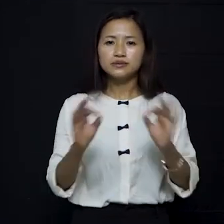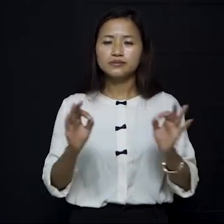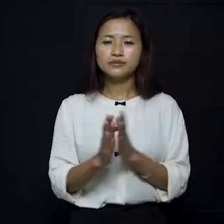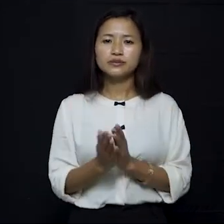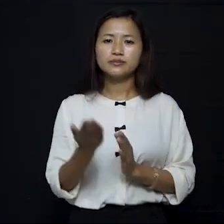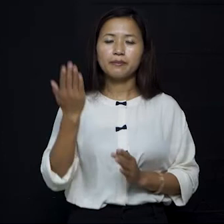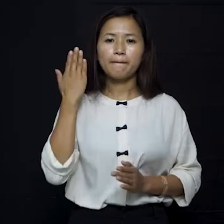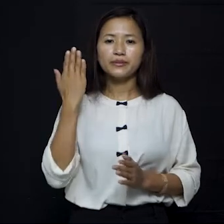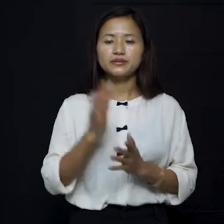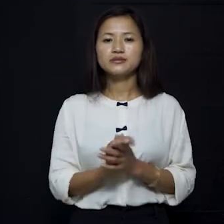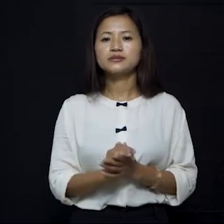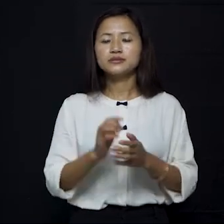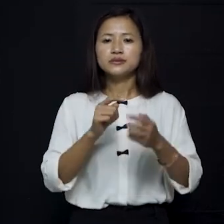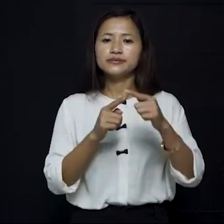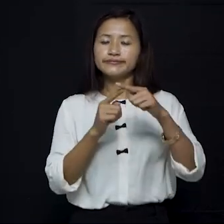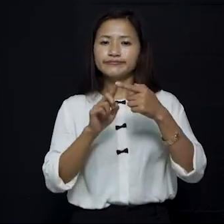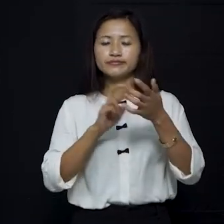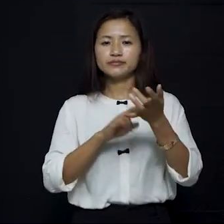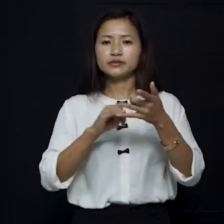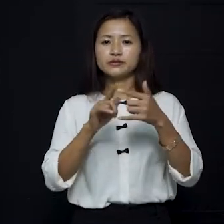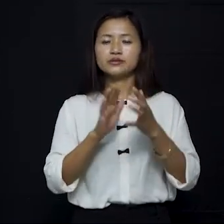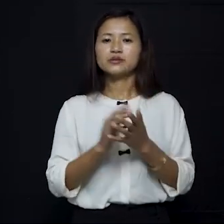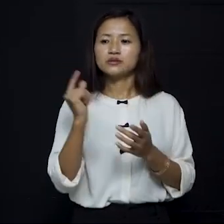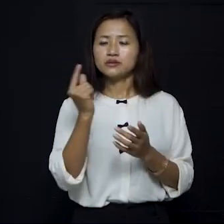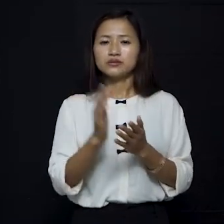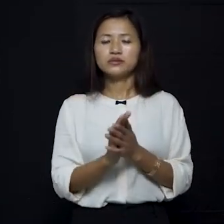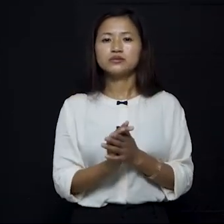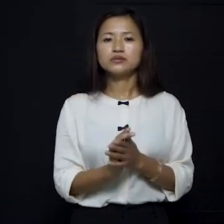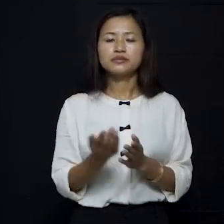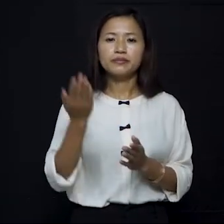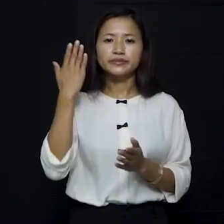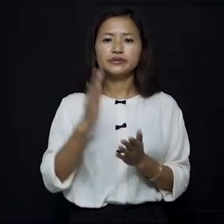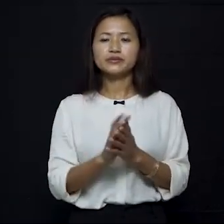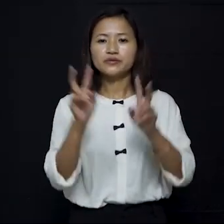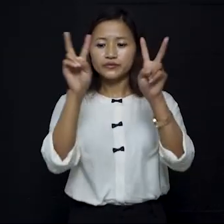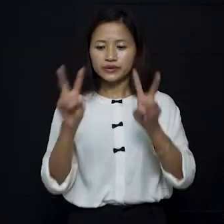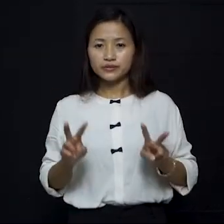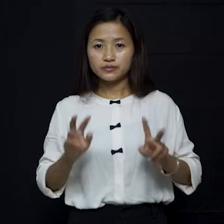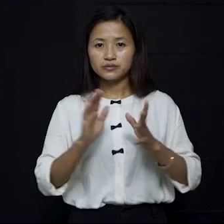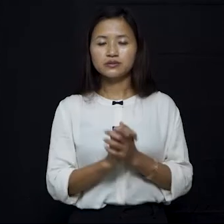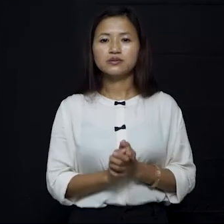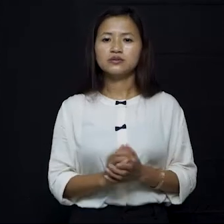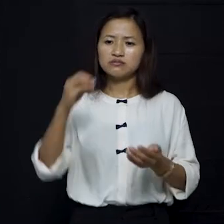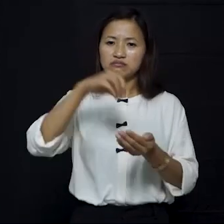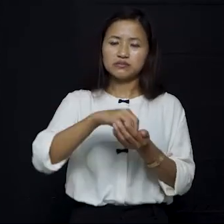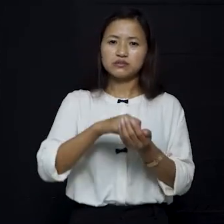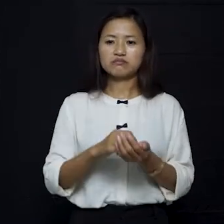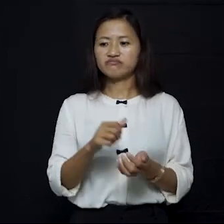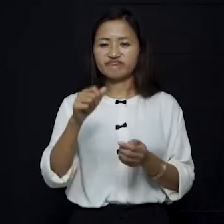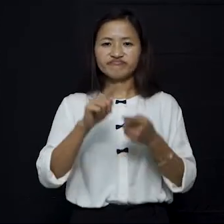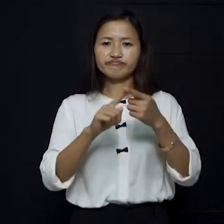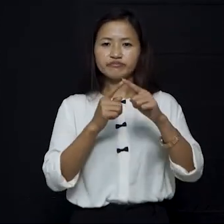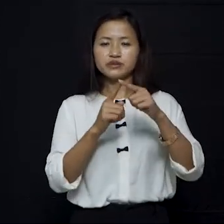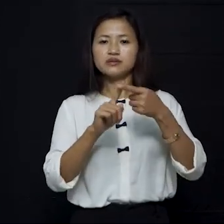tense. You will just have to use the past tense of the verb. You don't have to add any extra words